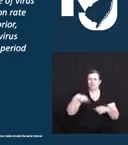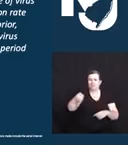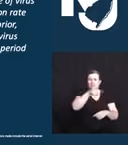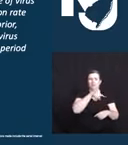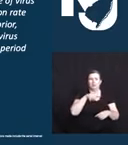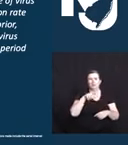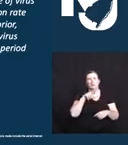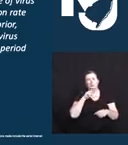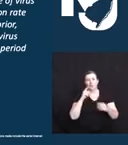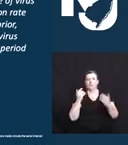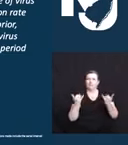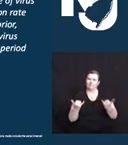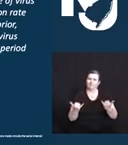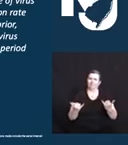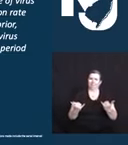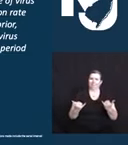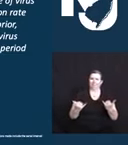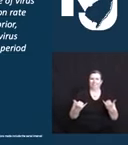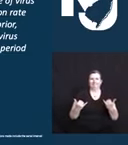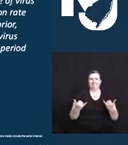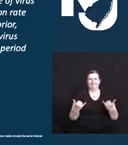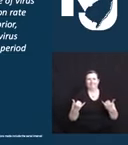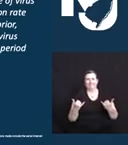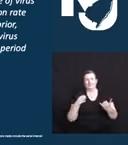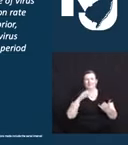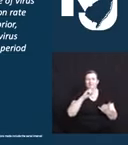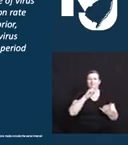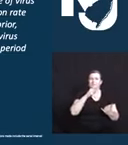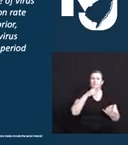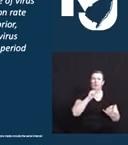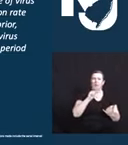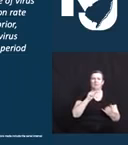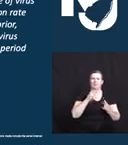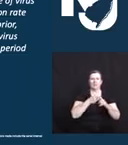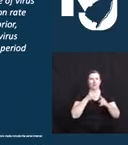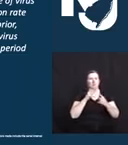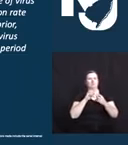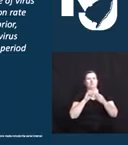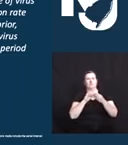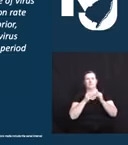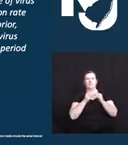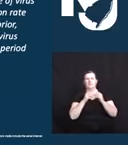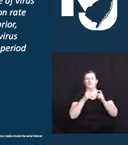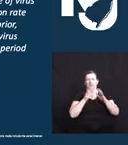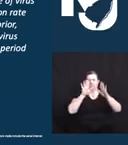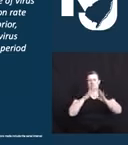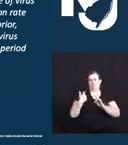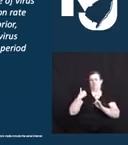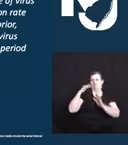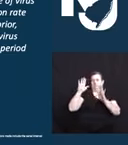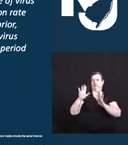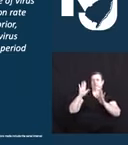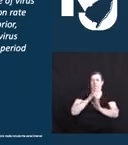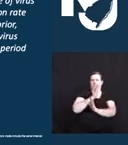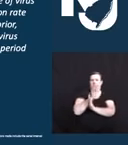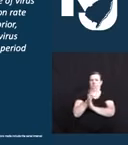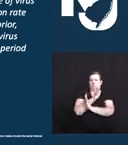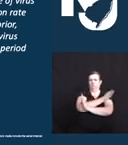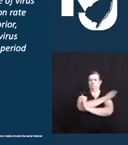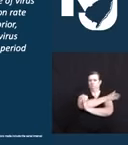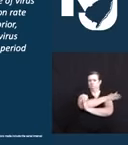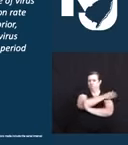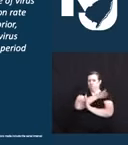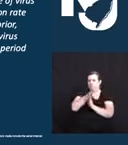case today, it's from the 14th, which is Sunday. The rate of transmission is literally, as you can see, is as of the 16th, and